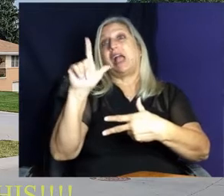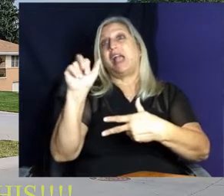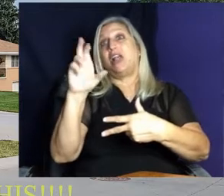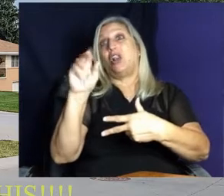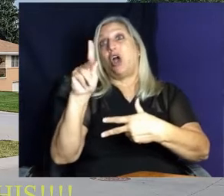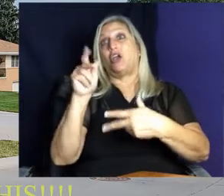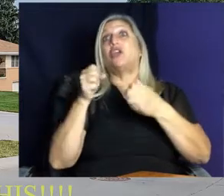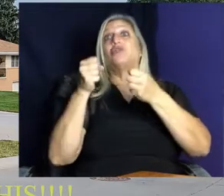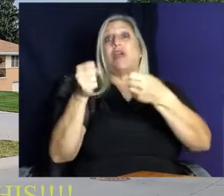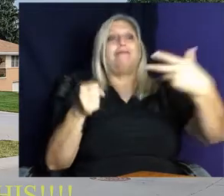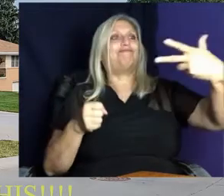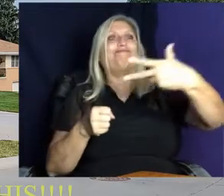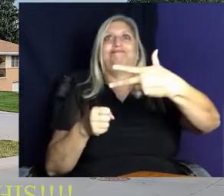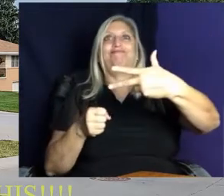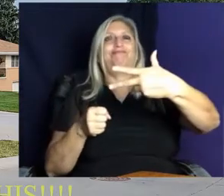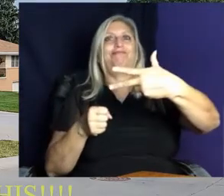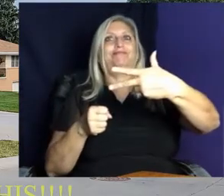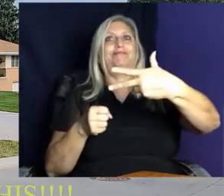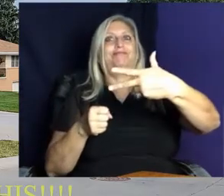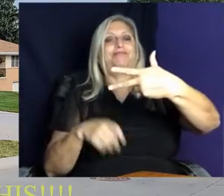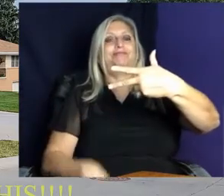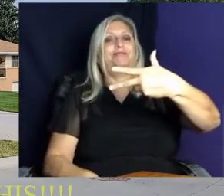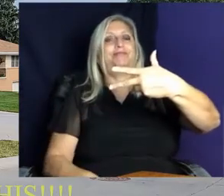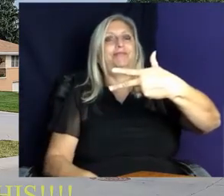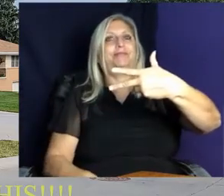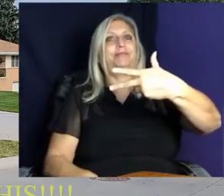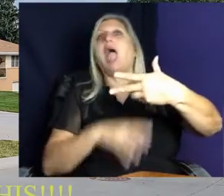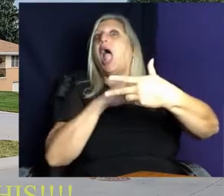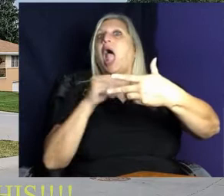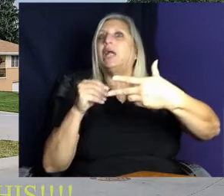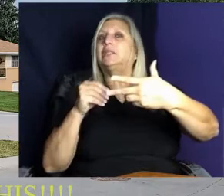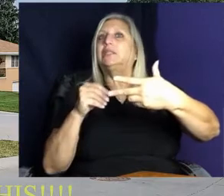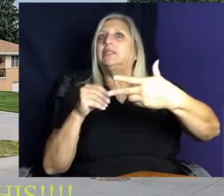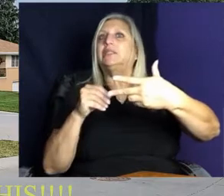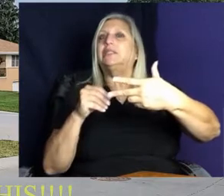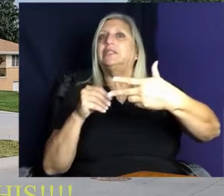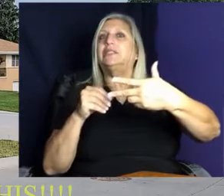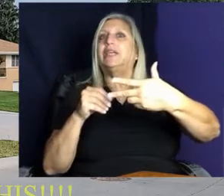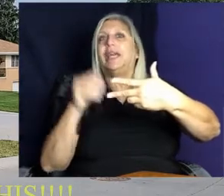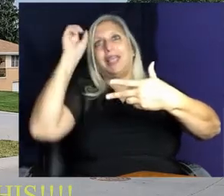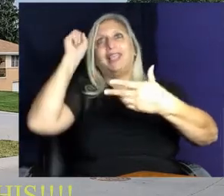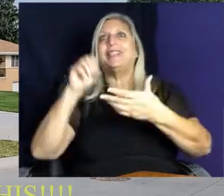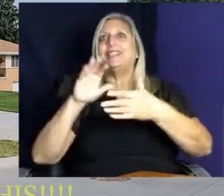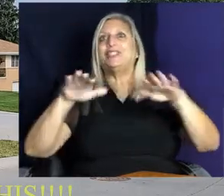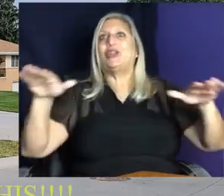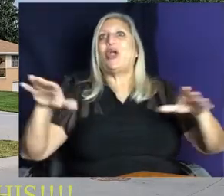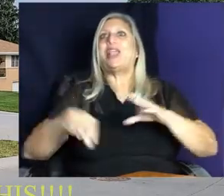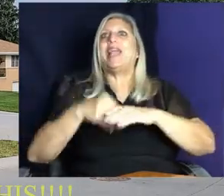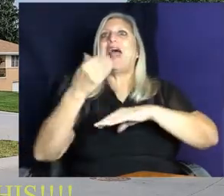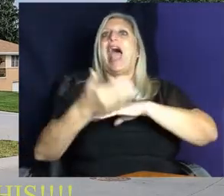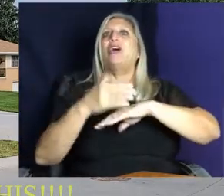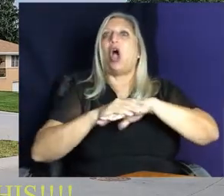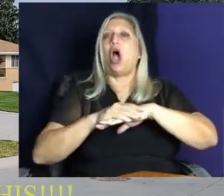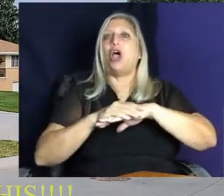And And his students are getting out